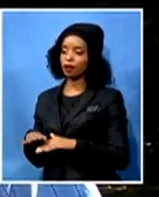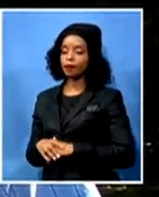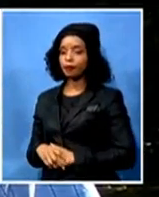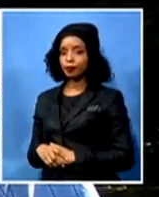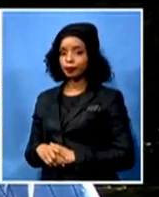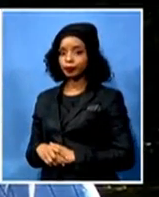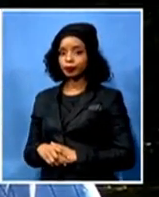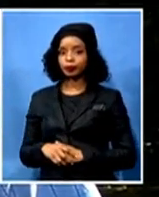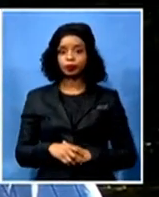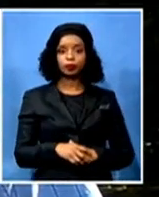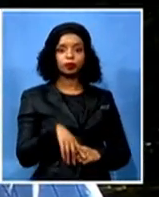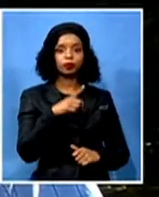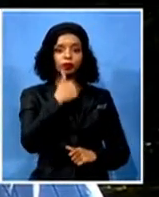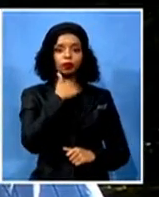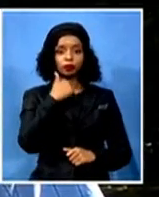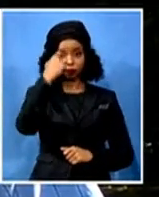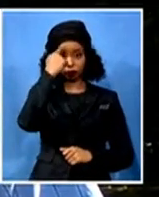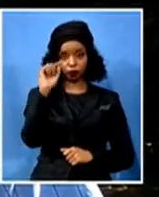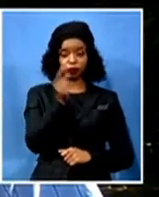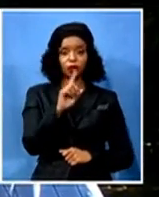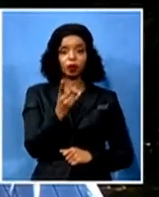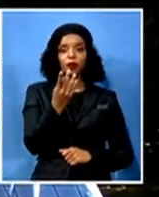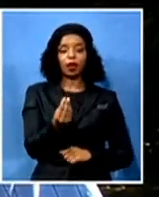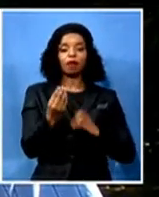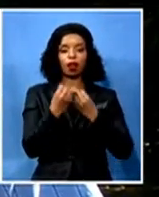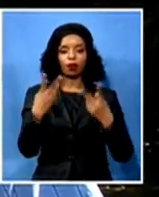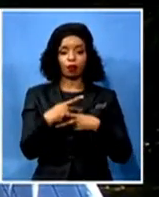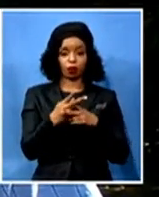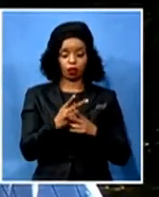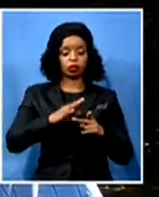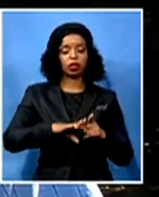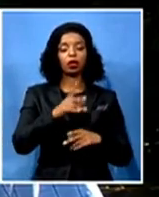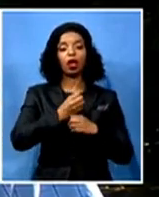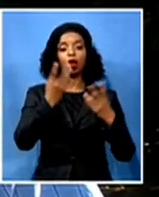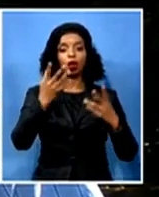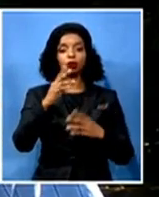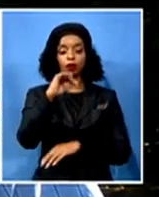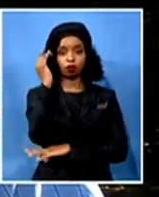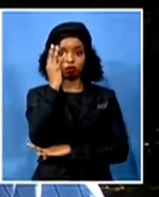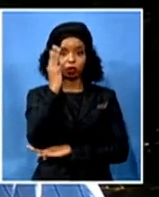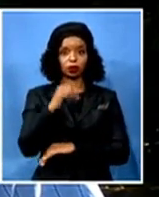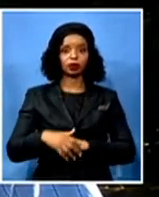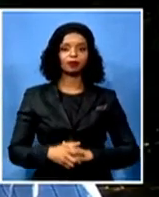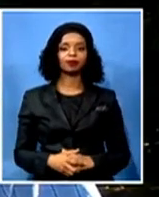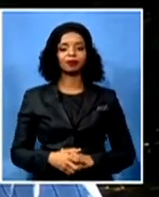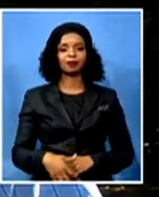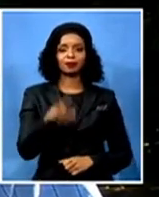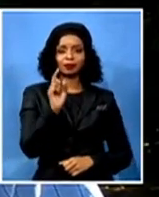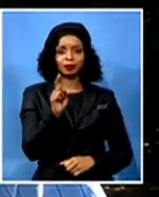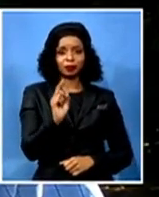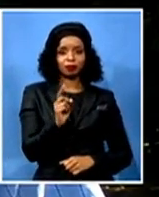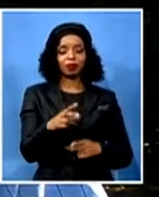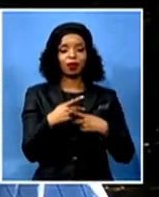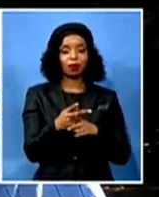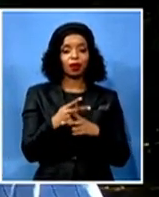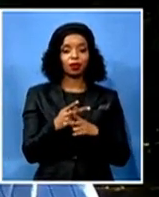of trees. The last couple of seasons, we had a decline of production on all our citrus industry